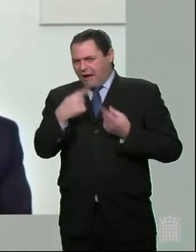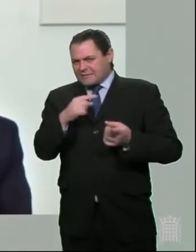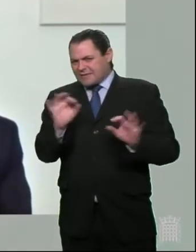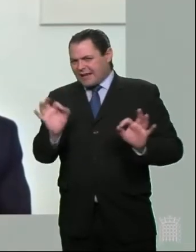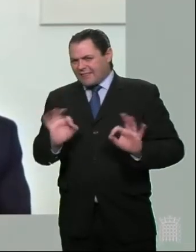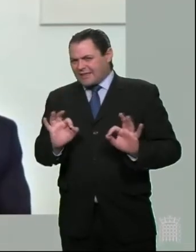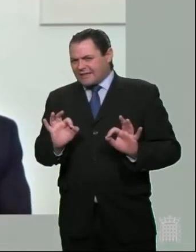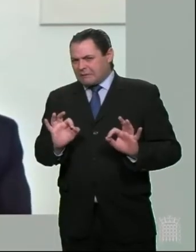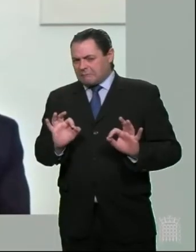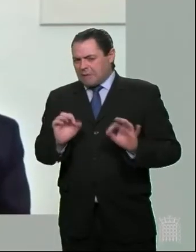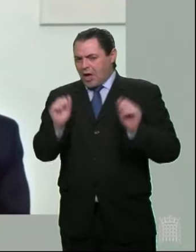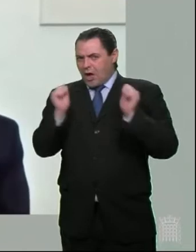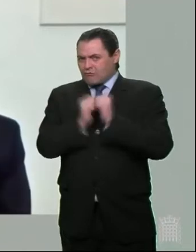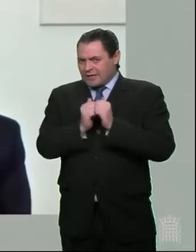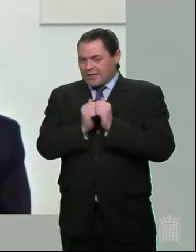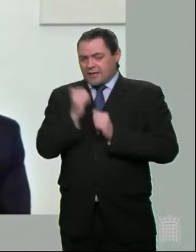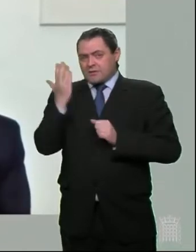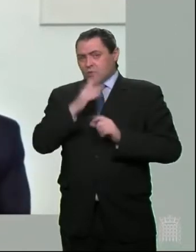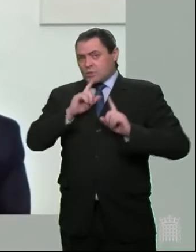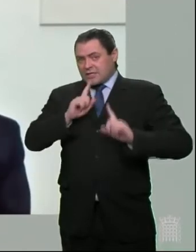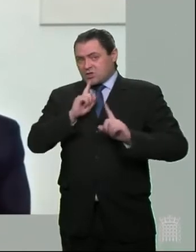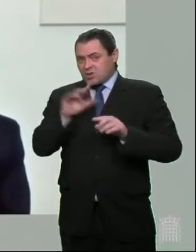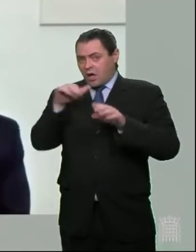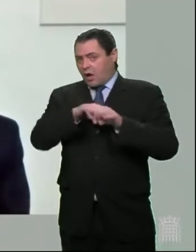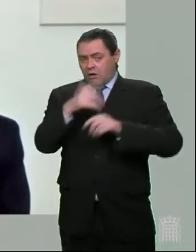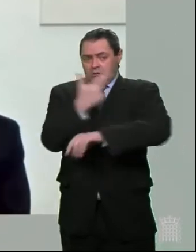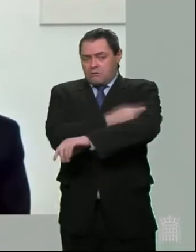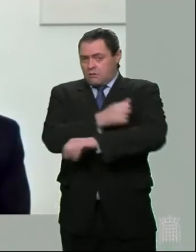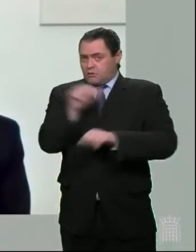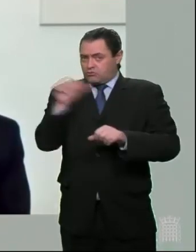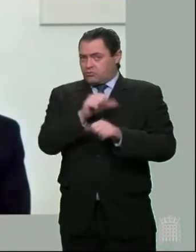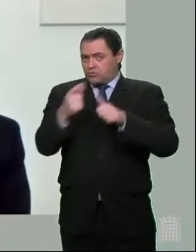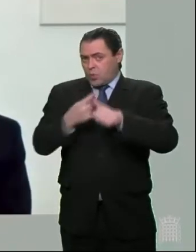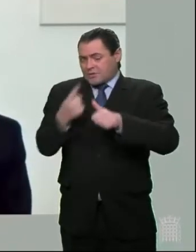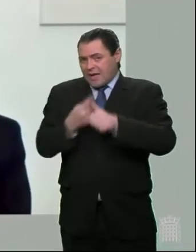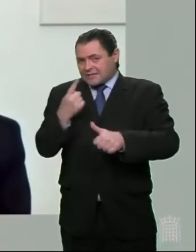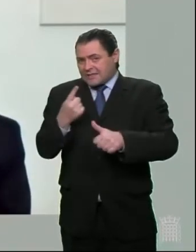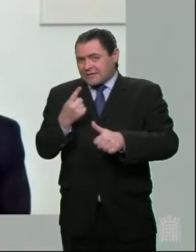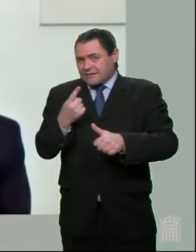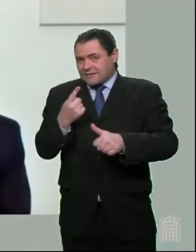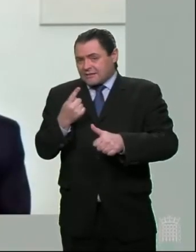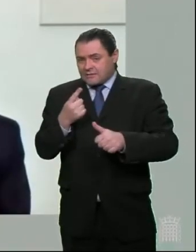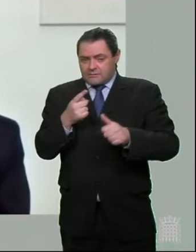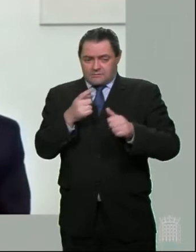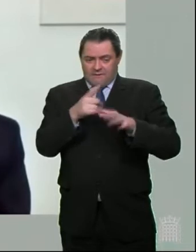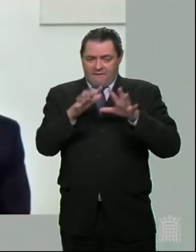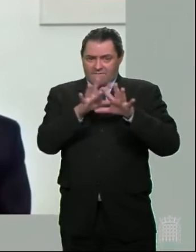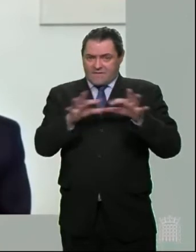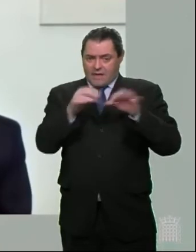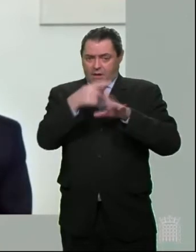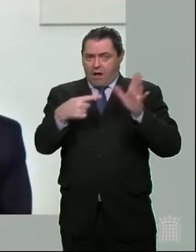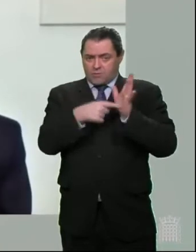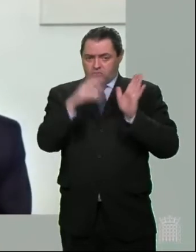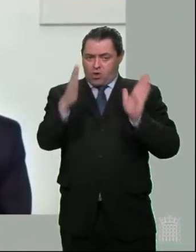Minister agrees with me that school teachers and school staff should be vaccinated, taking advantage of the February half